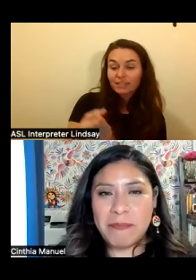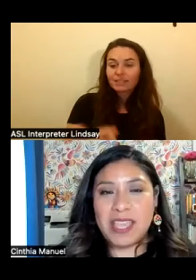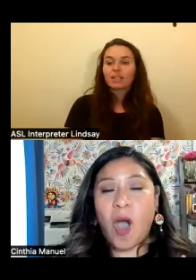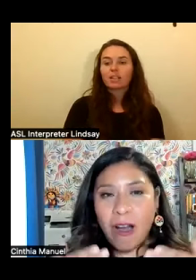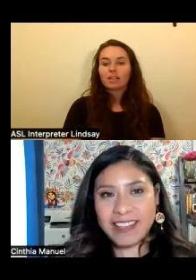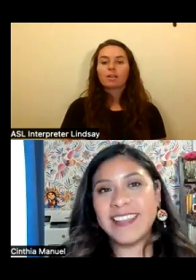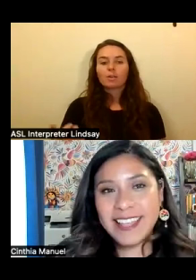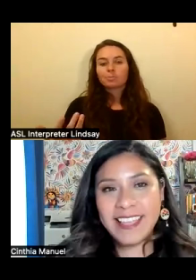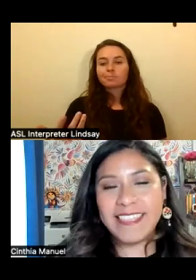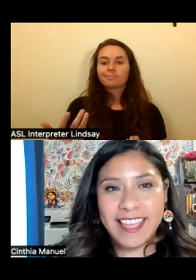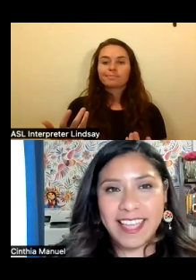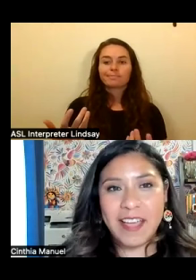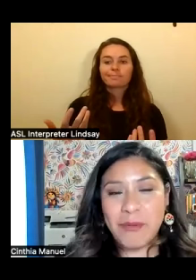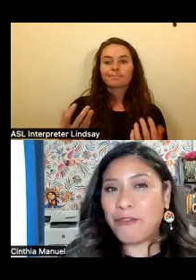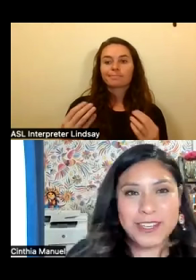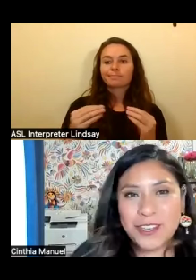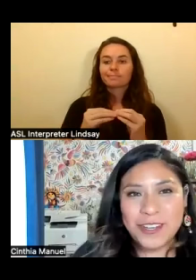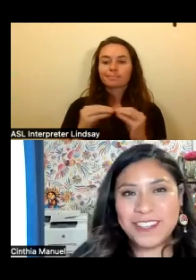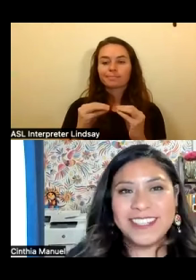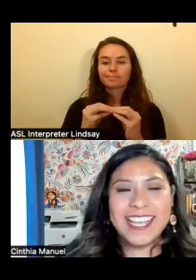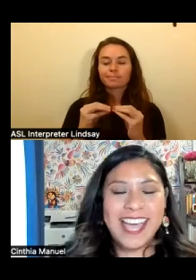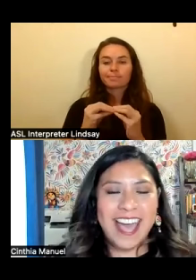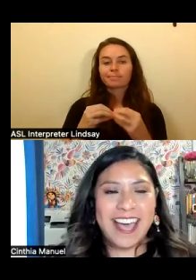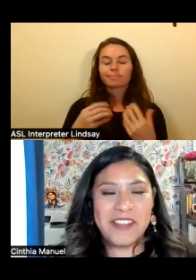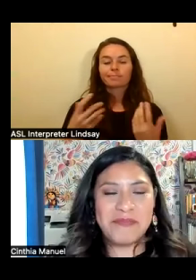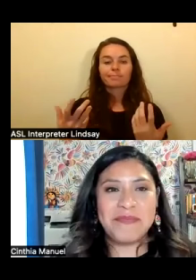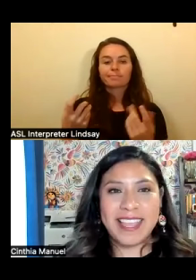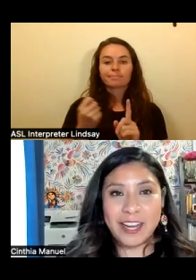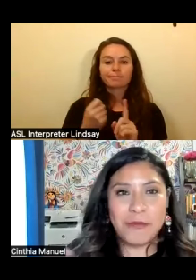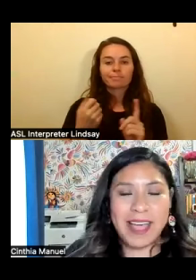bit beyond the professional,